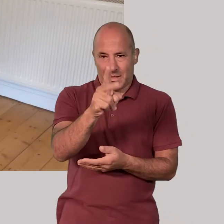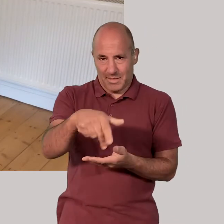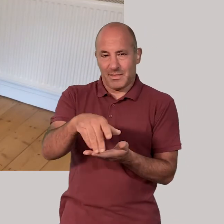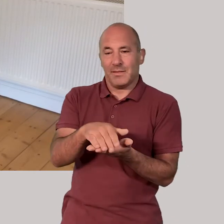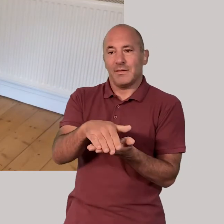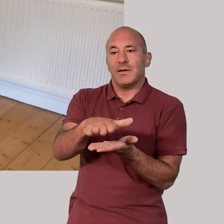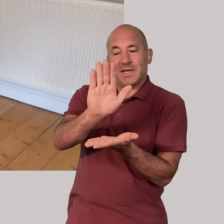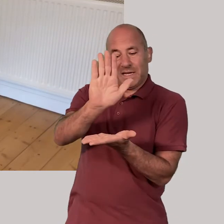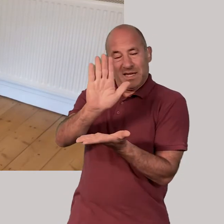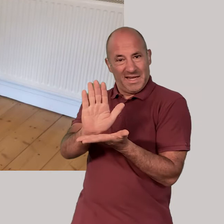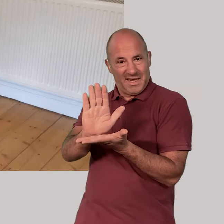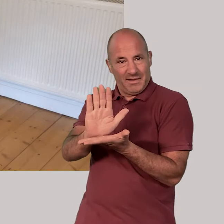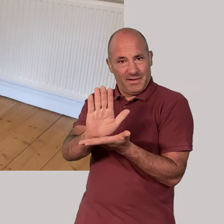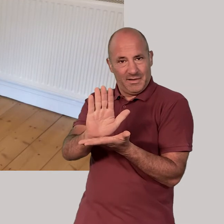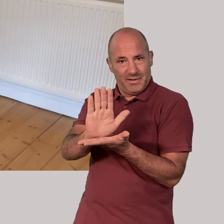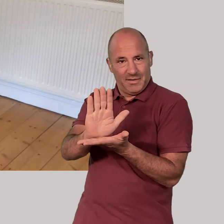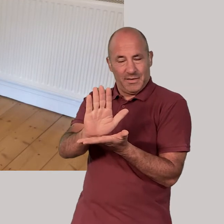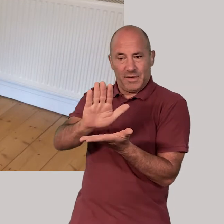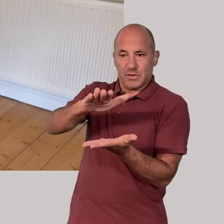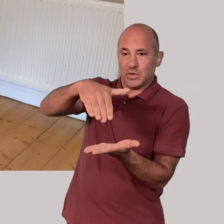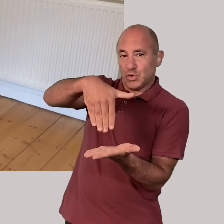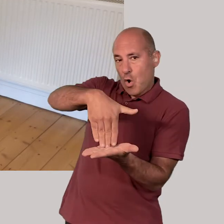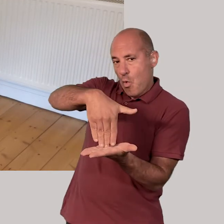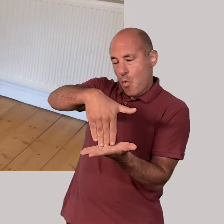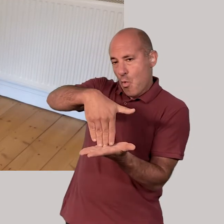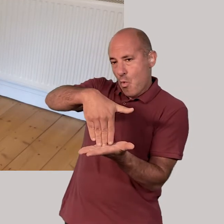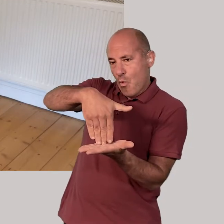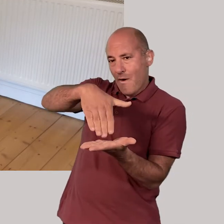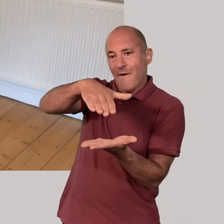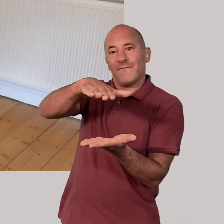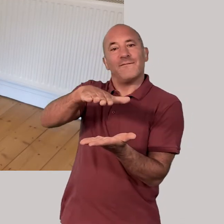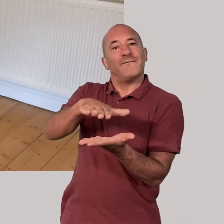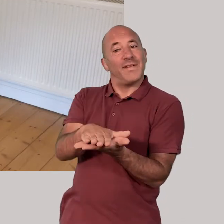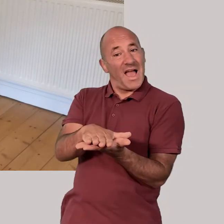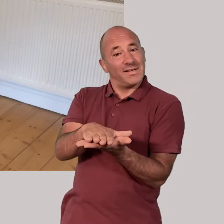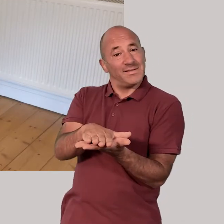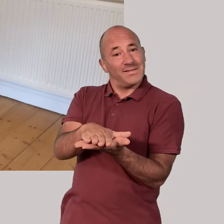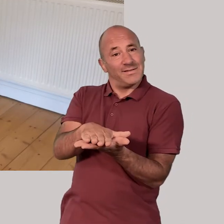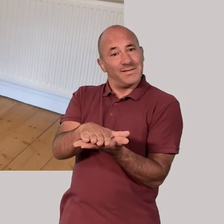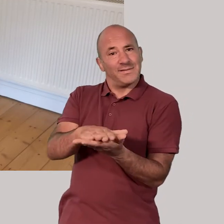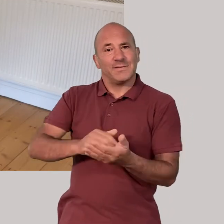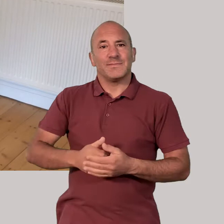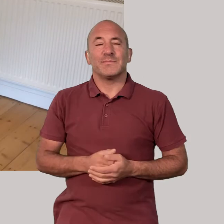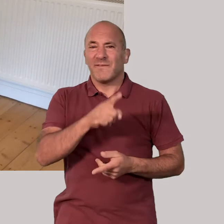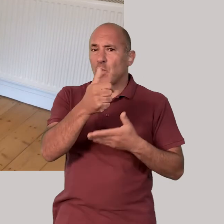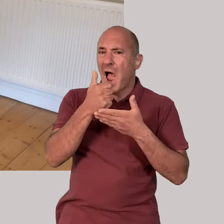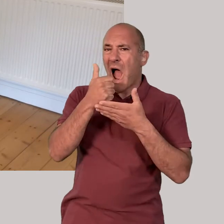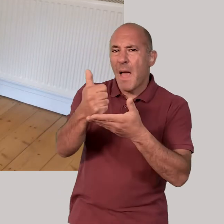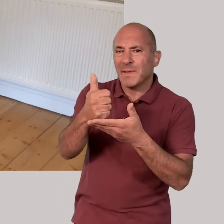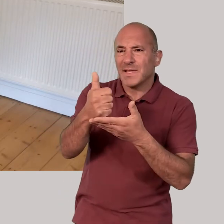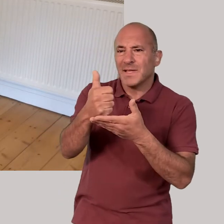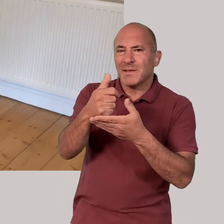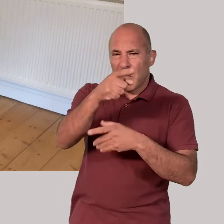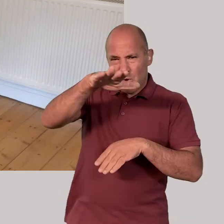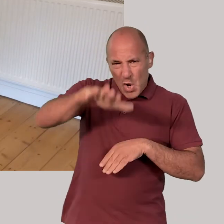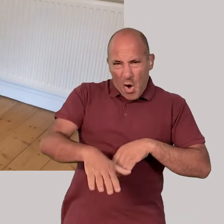that again on the same foot. A heel, a toe and a flat. If you're helping,